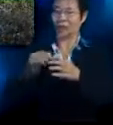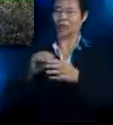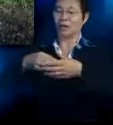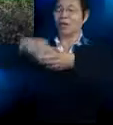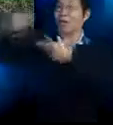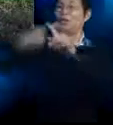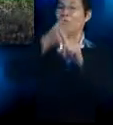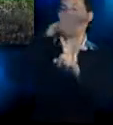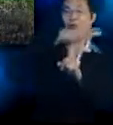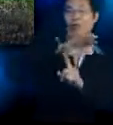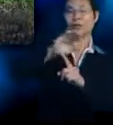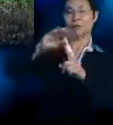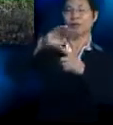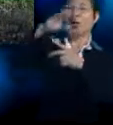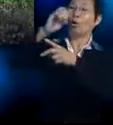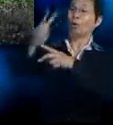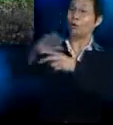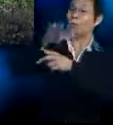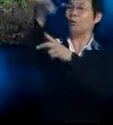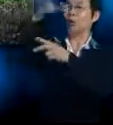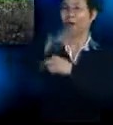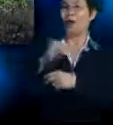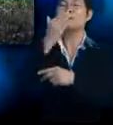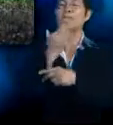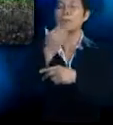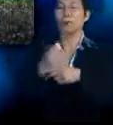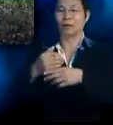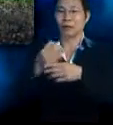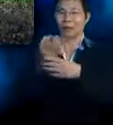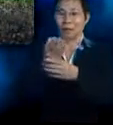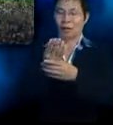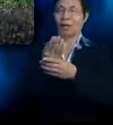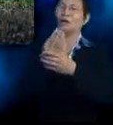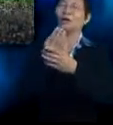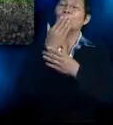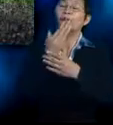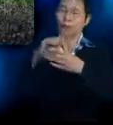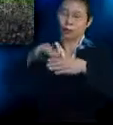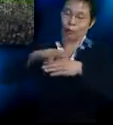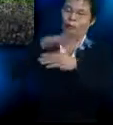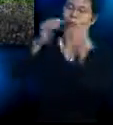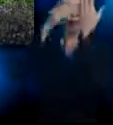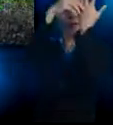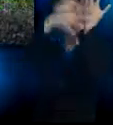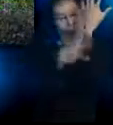of the leaves into the environment, while glucose being exported to other parts of the plant.